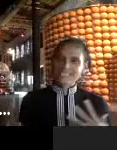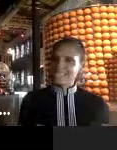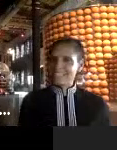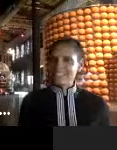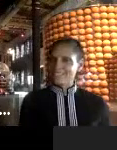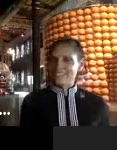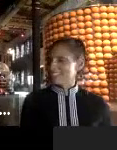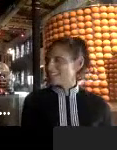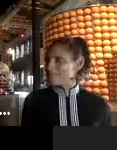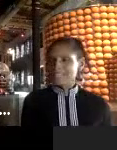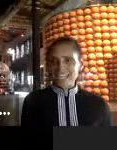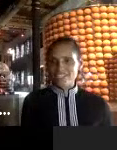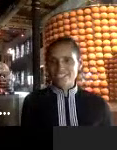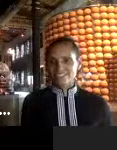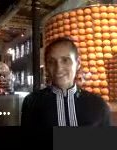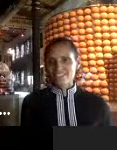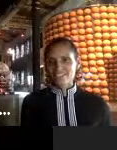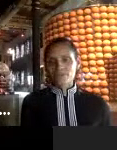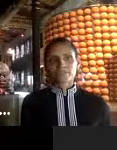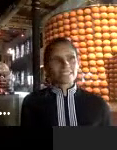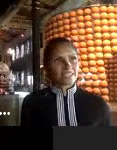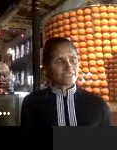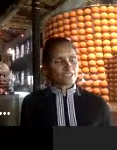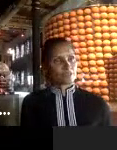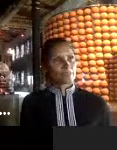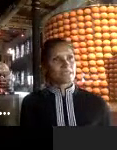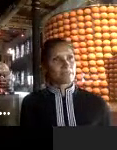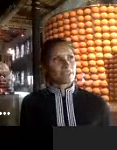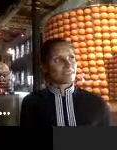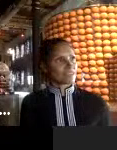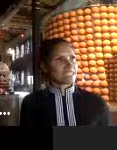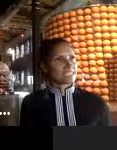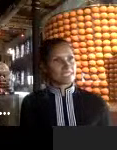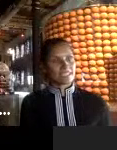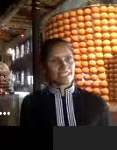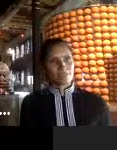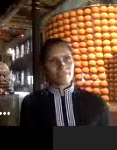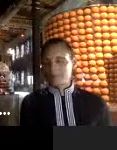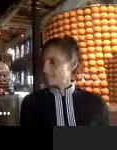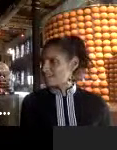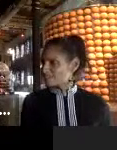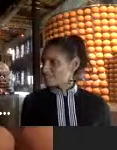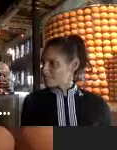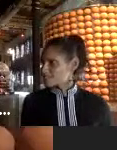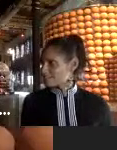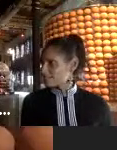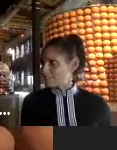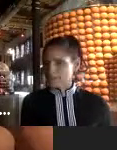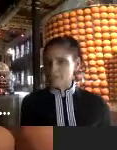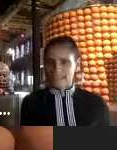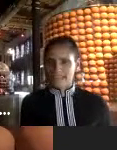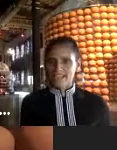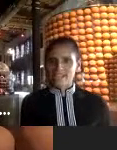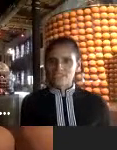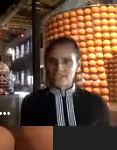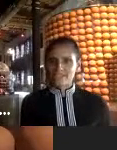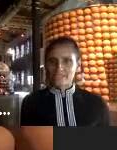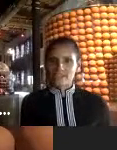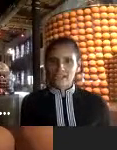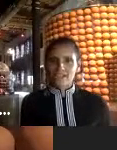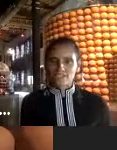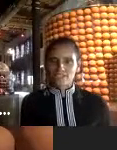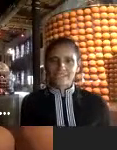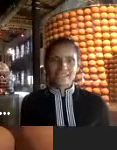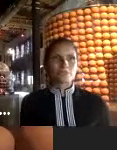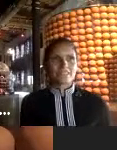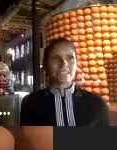Really? So it's kind of it's a combination of things. We would love to open up a residency, and we've been in conversation about that and trying to